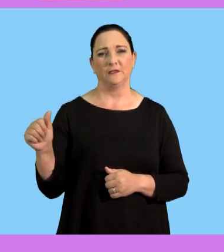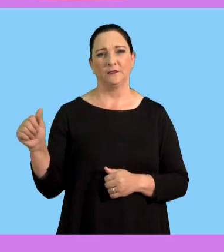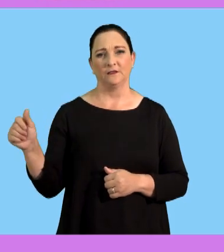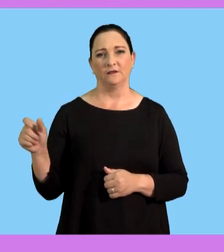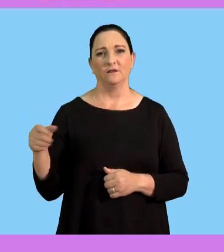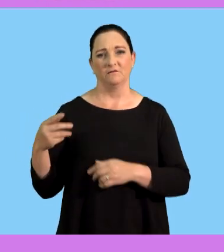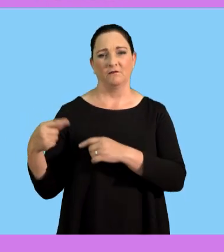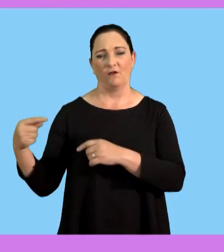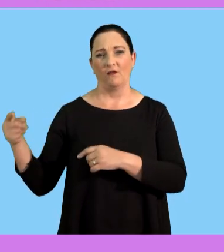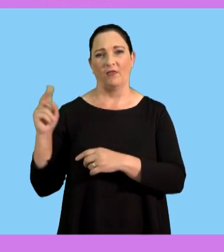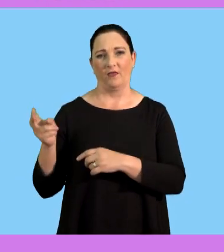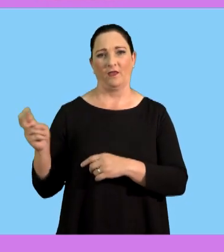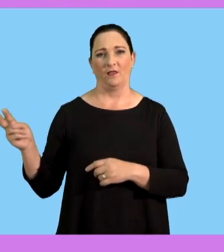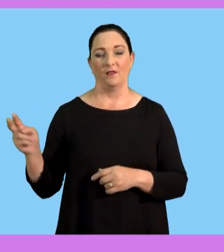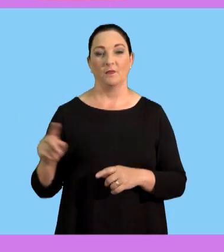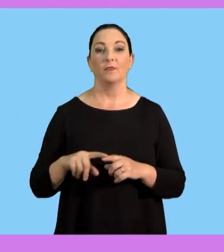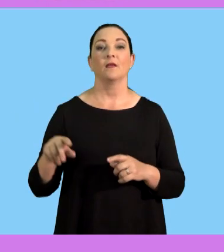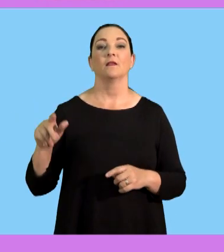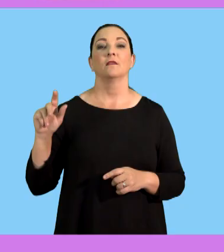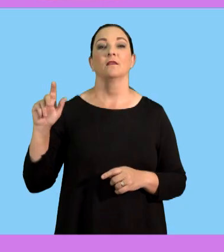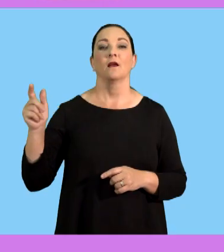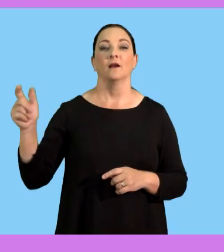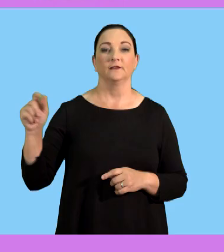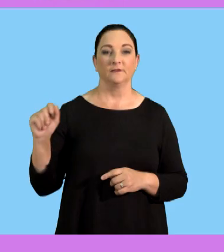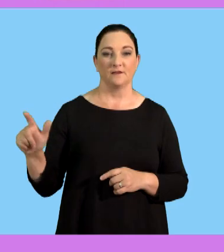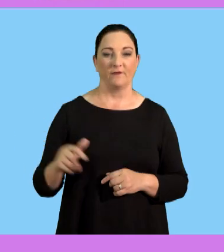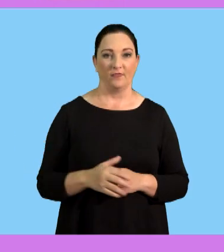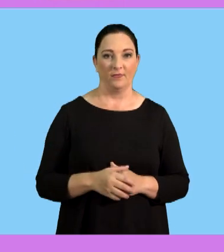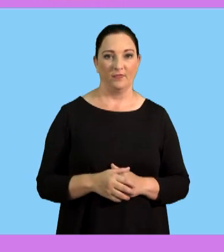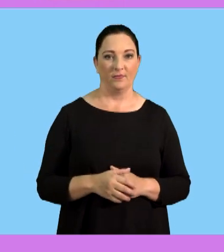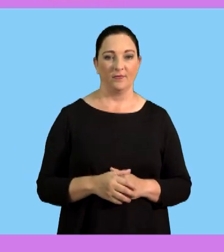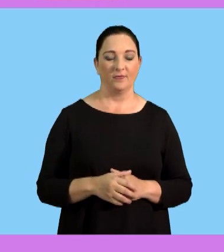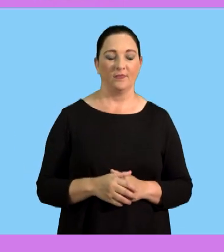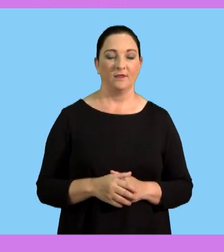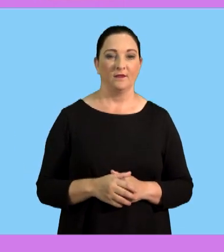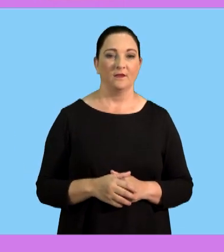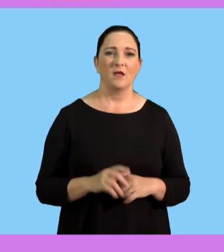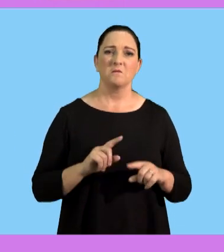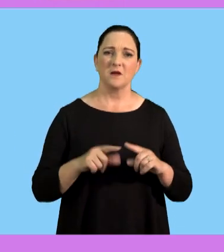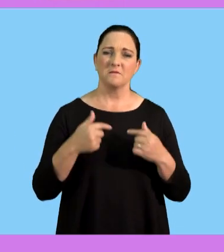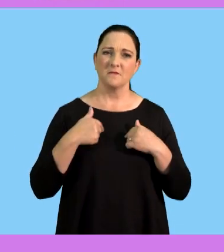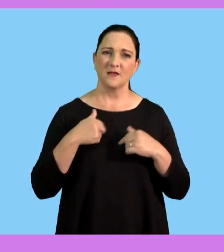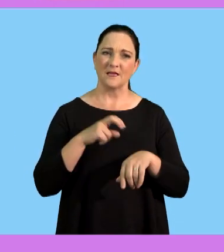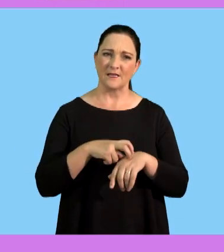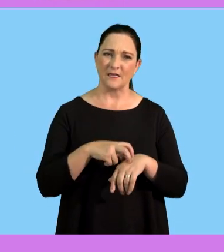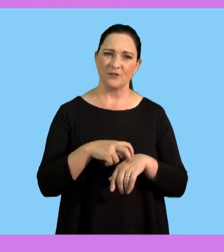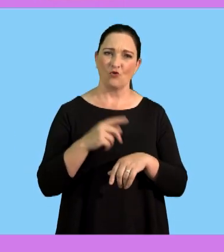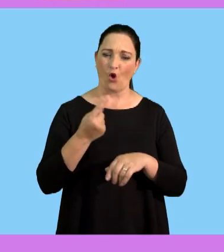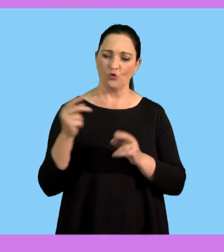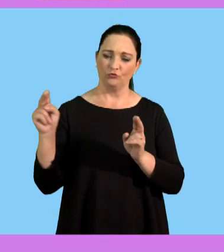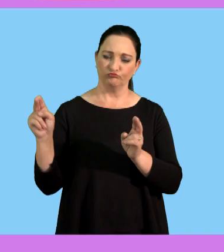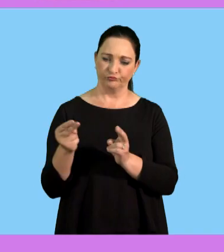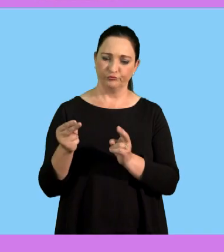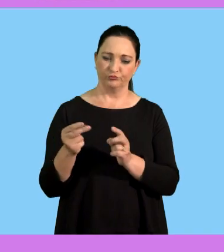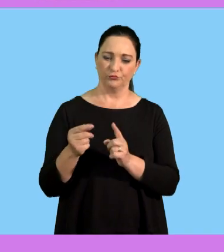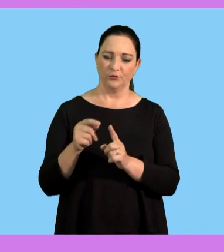18,6666, and that 6 repeats itself, right? At the end we have a 7, but I only wrote here because I will